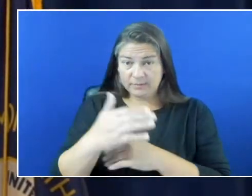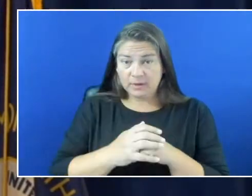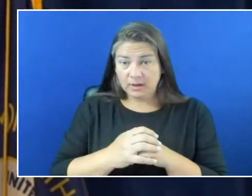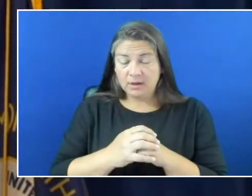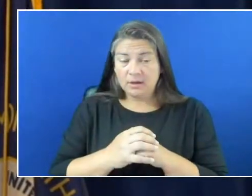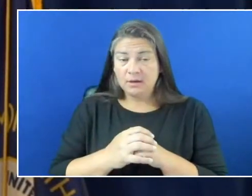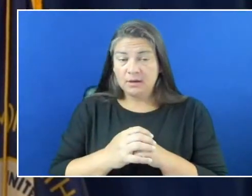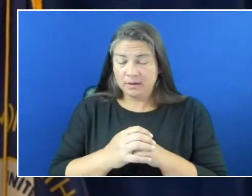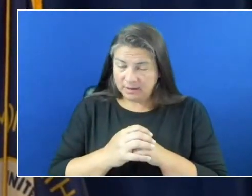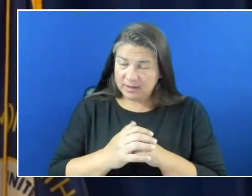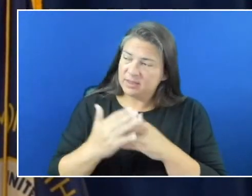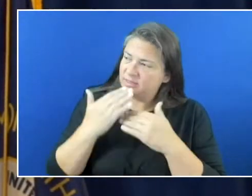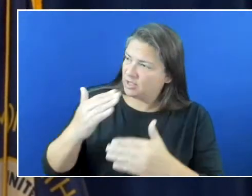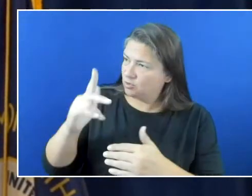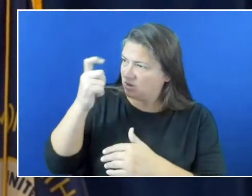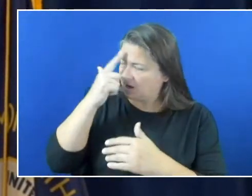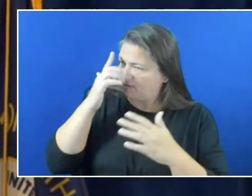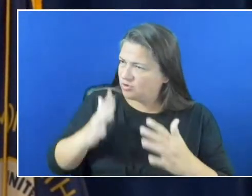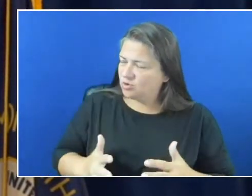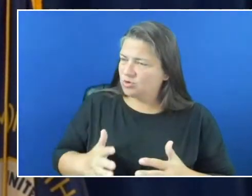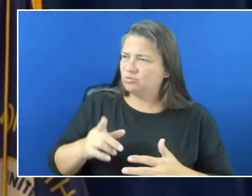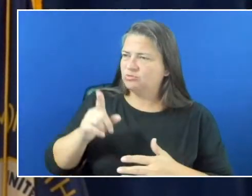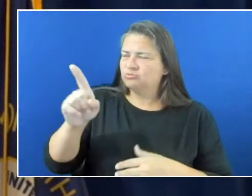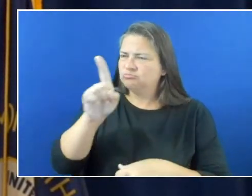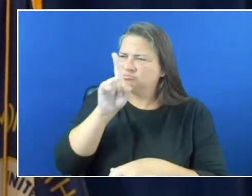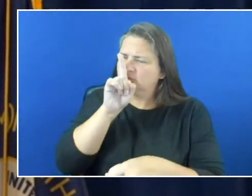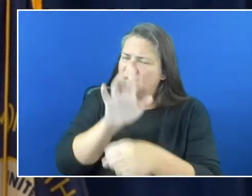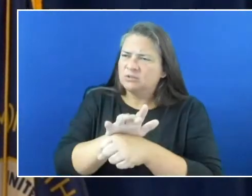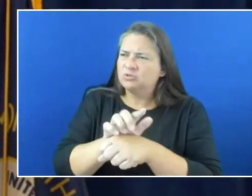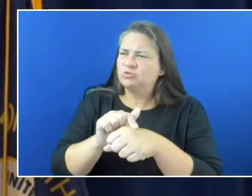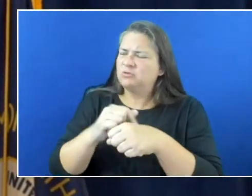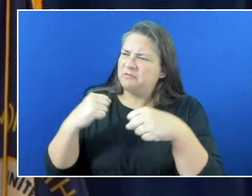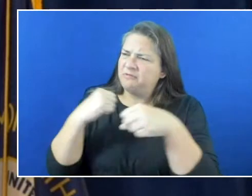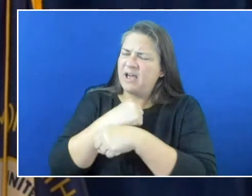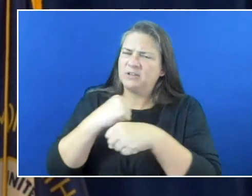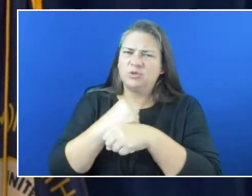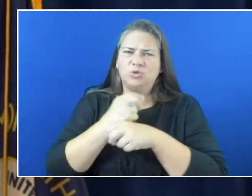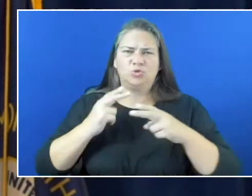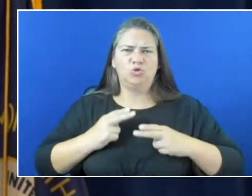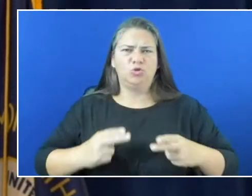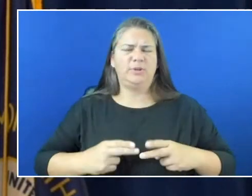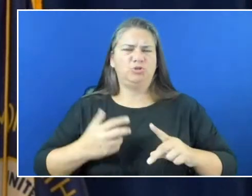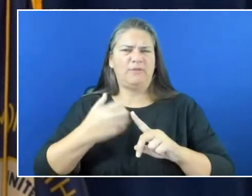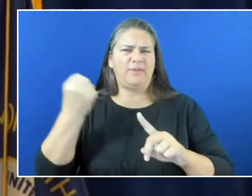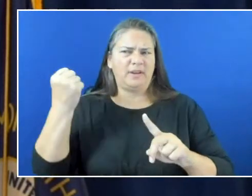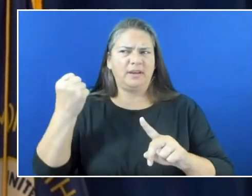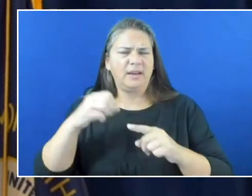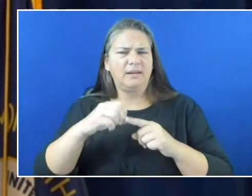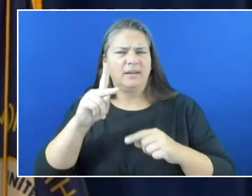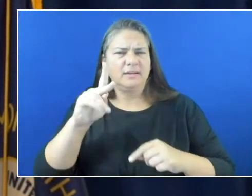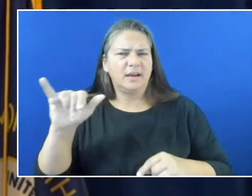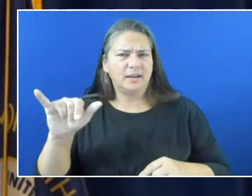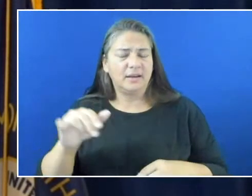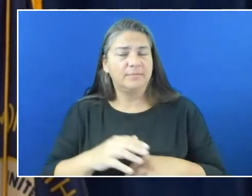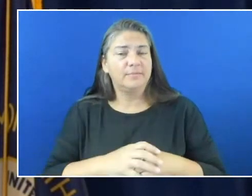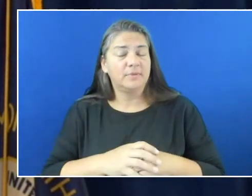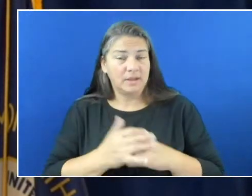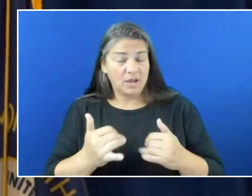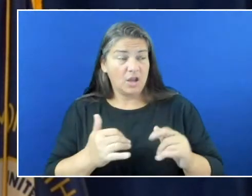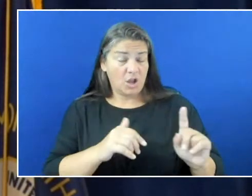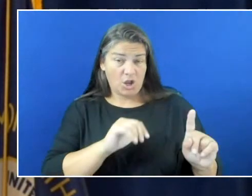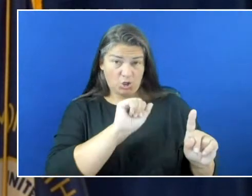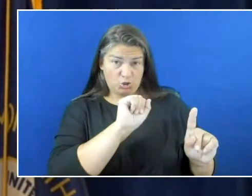Thank you, Governor, for your dedication to fighting human trafficking crimes in Kentucky. As Attorney General and now as